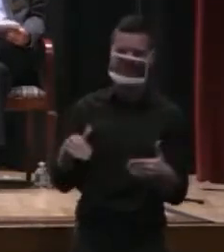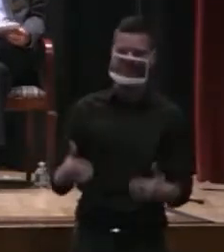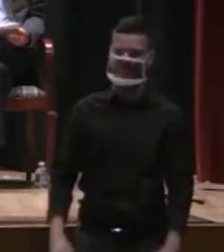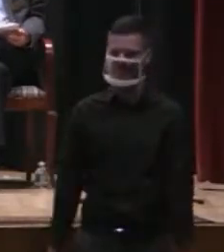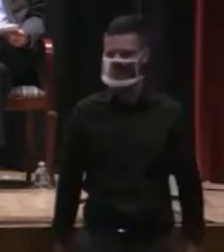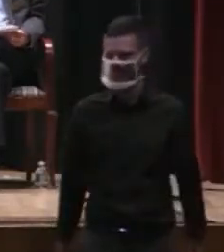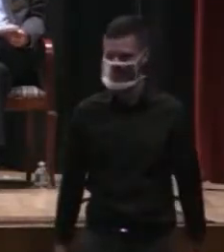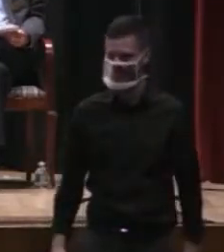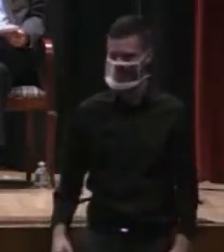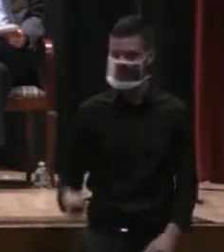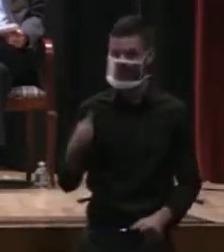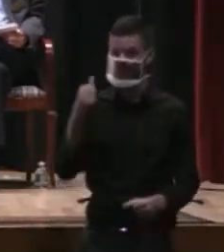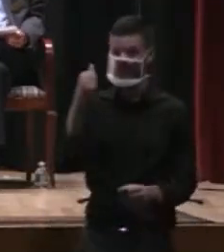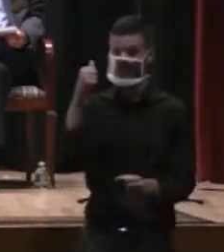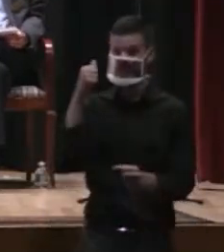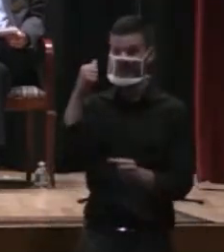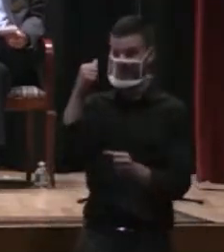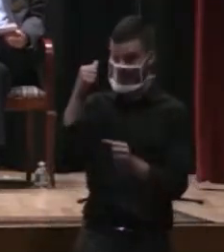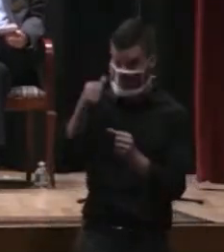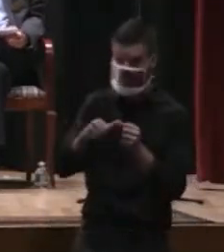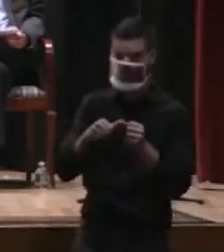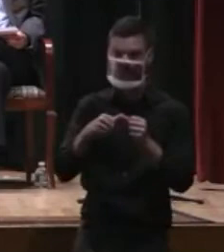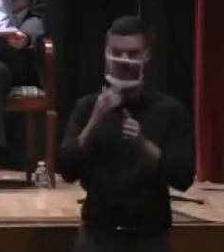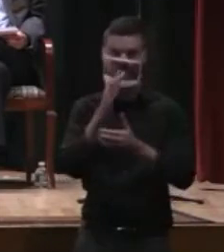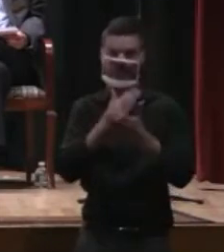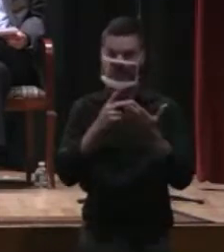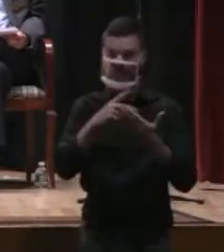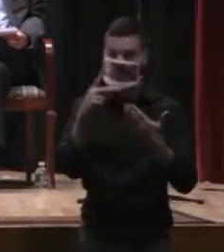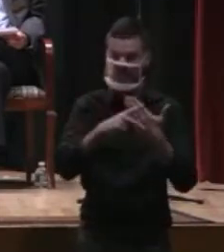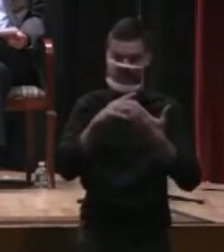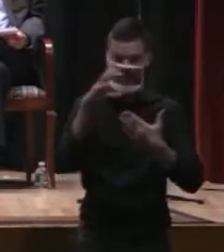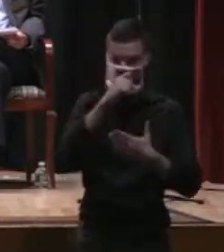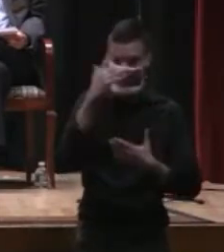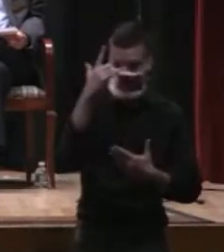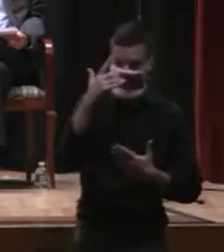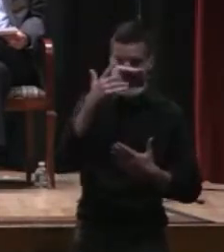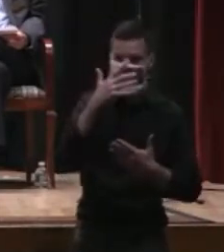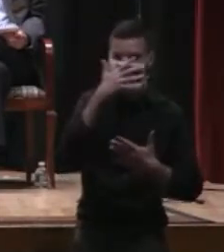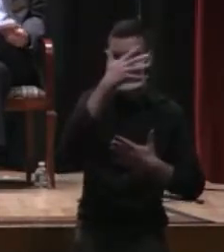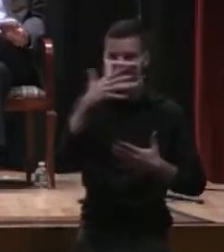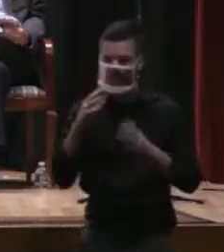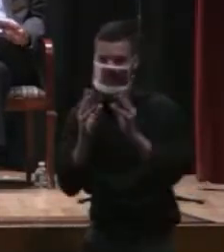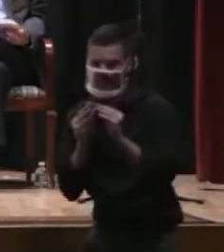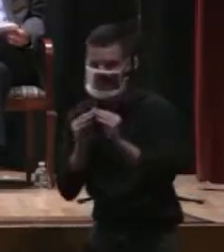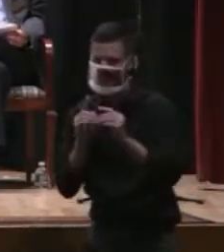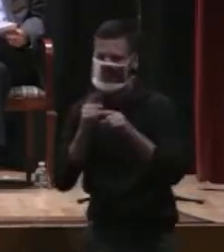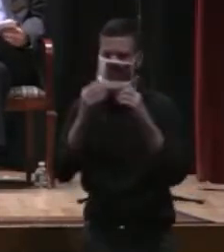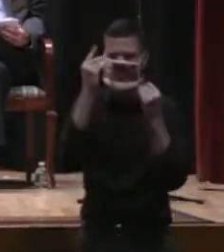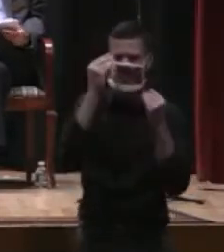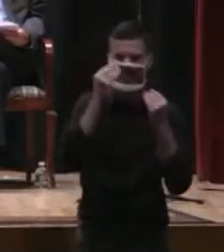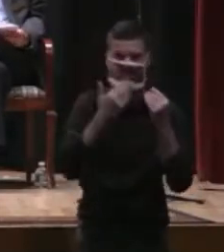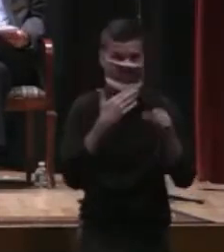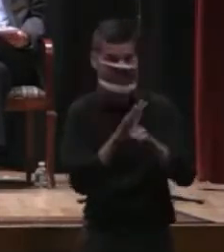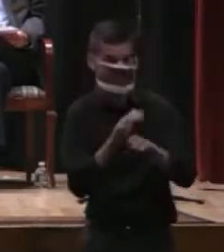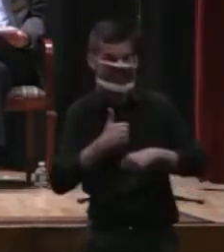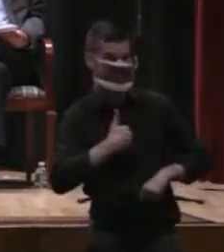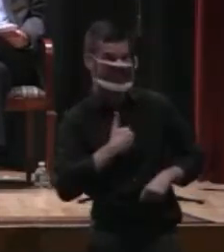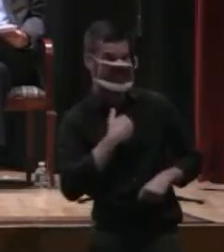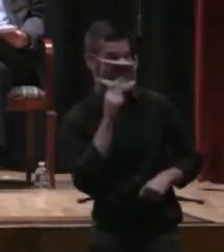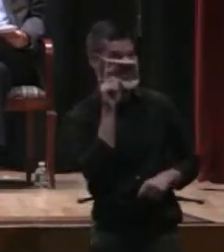missing a bit of the program because of immigration meetings and also worrying about not being good enough.